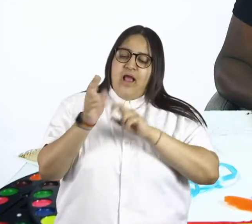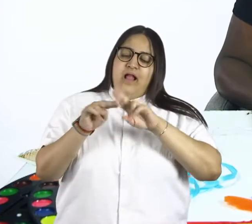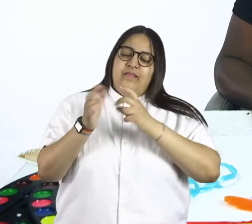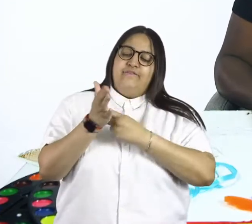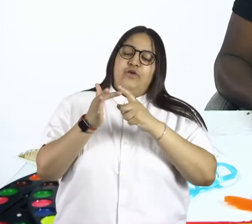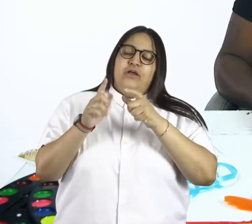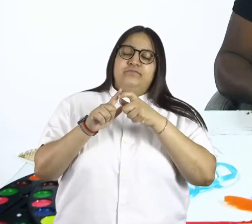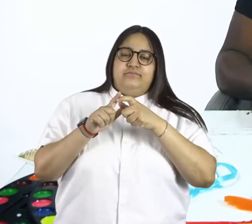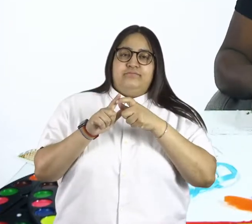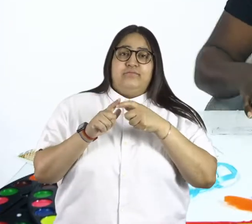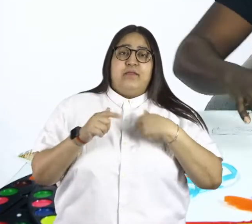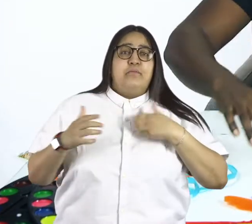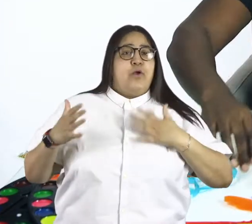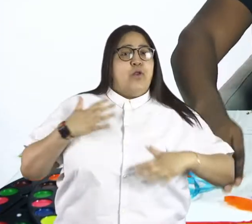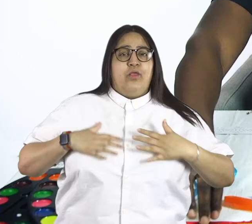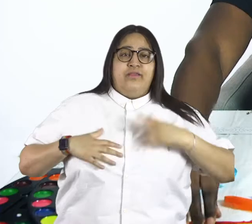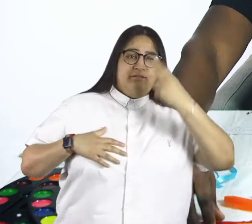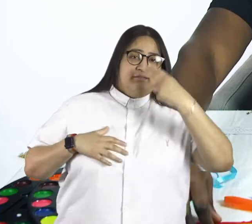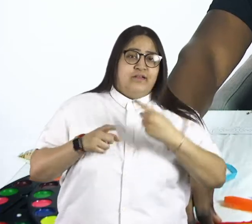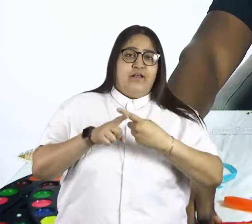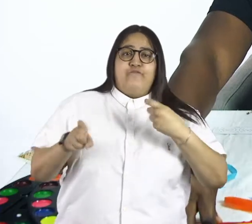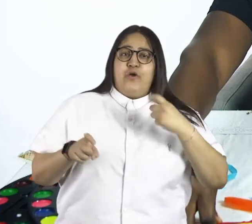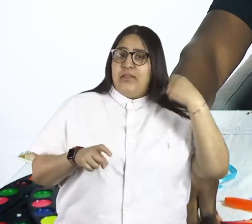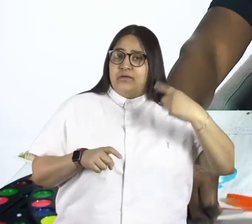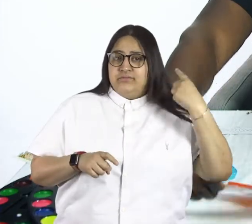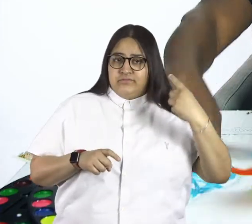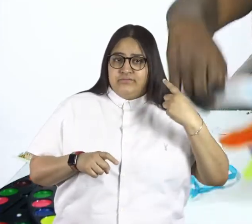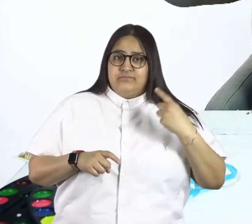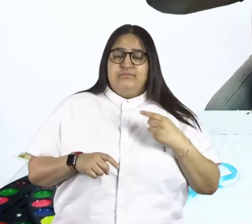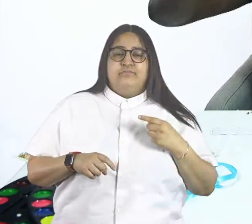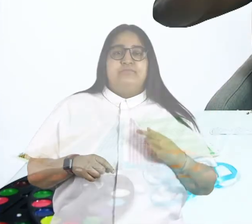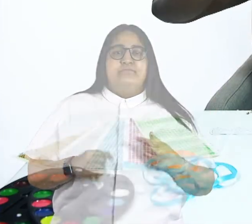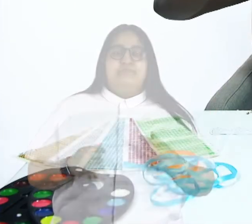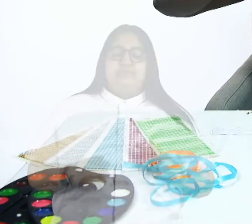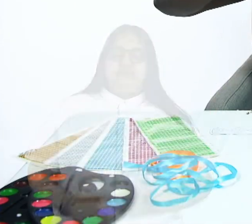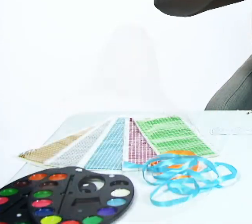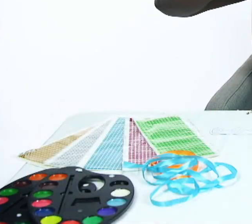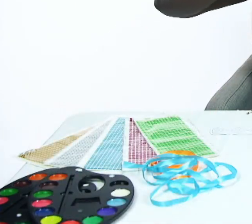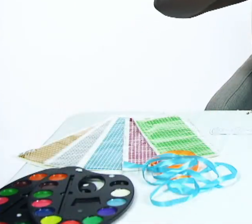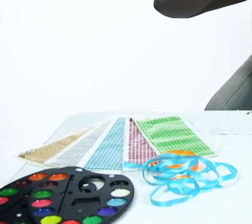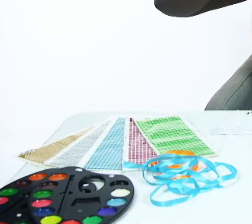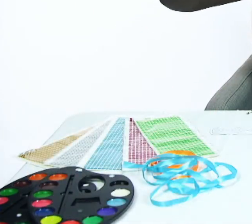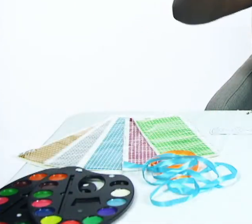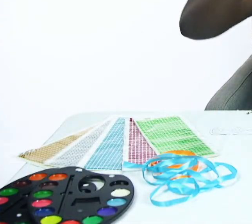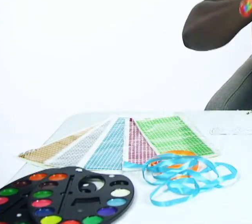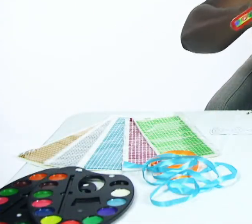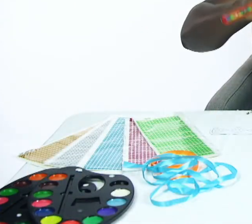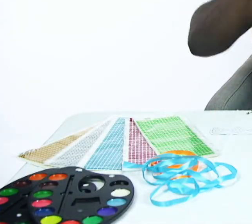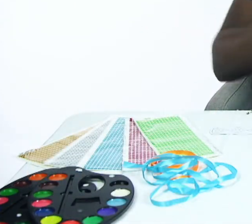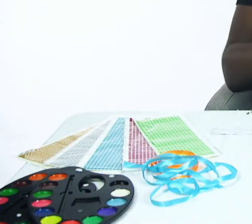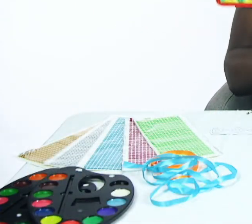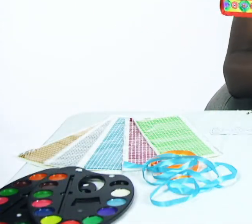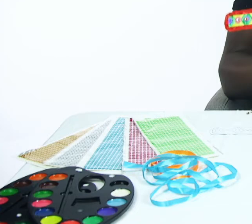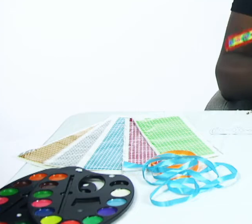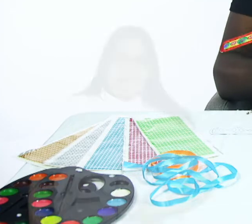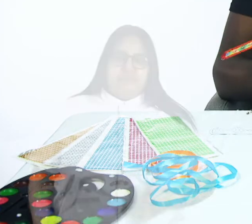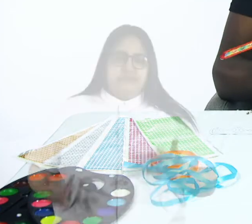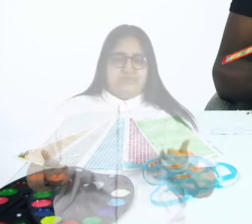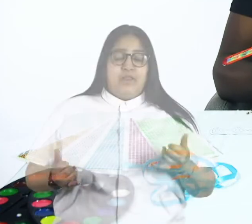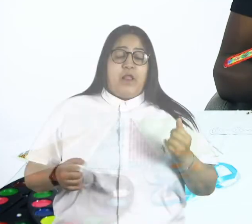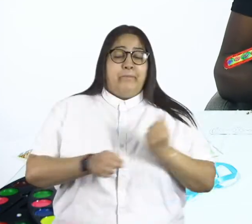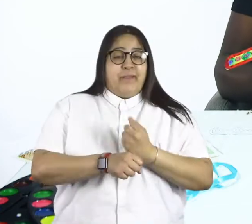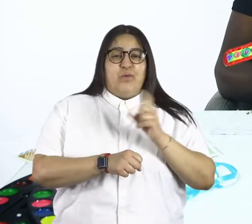London. Today's workshop is going to be on, wait for it, headpiece making. So headpieces